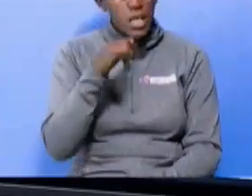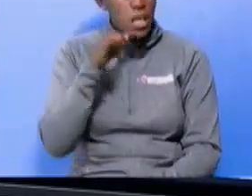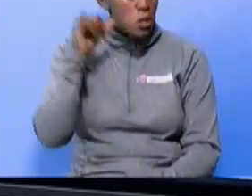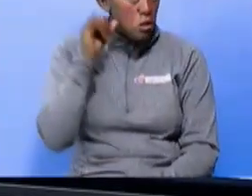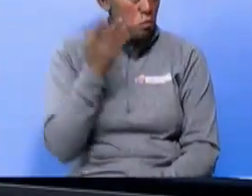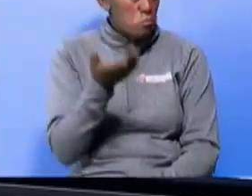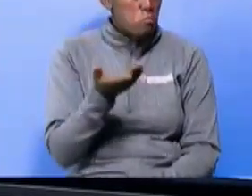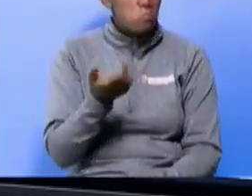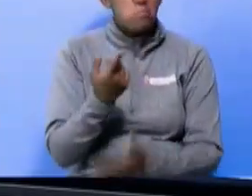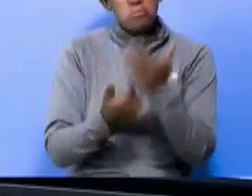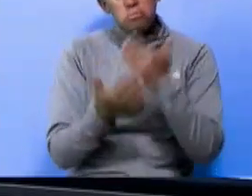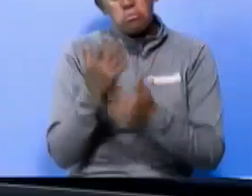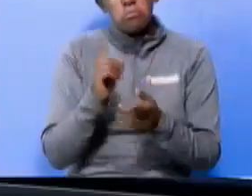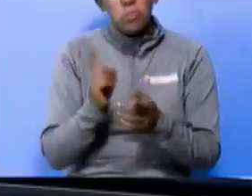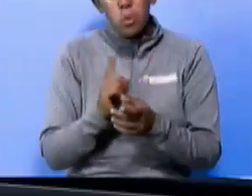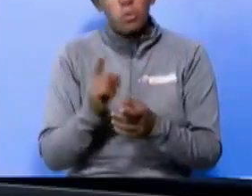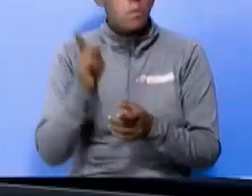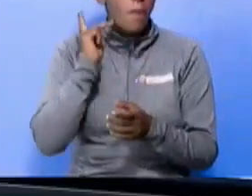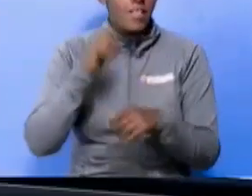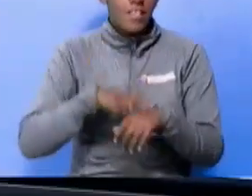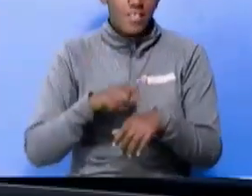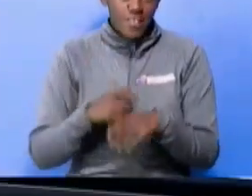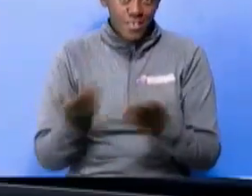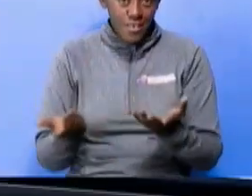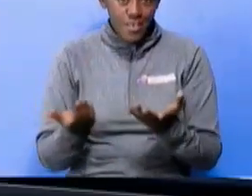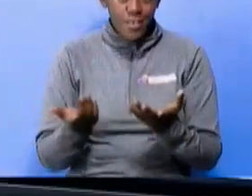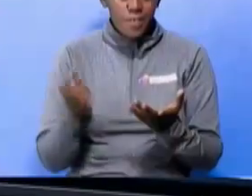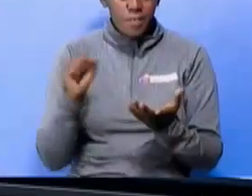why we are talking about the past tense, actually. Yeah.